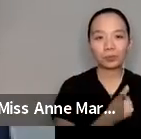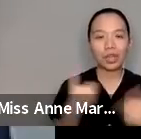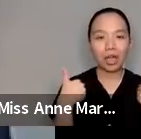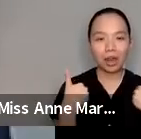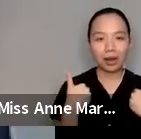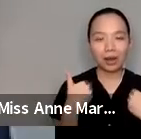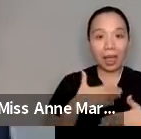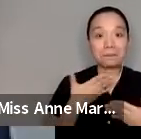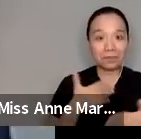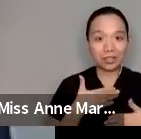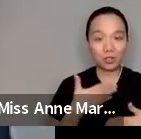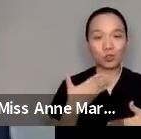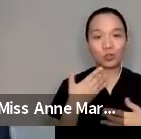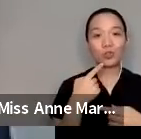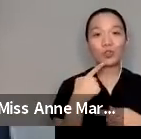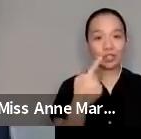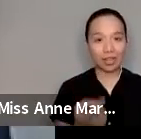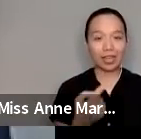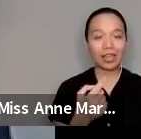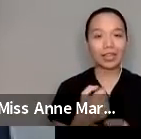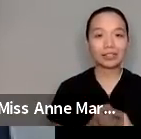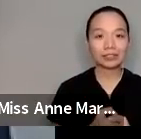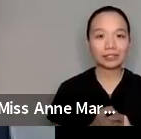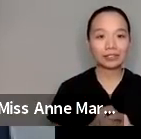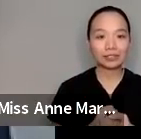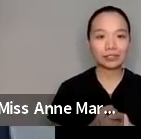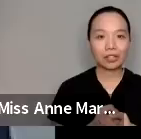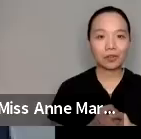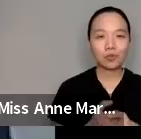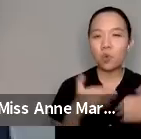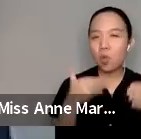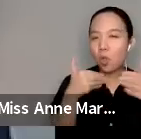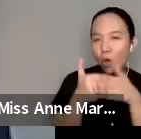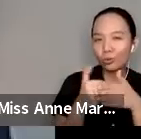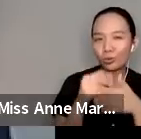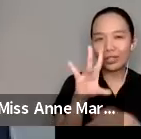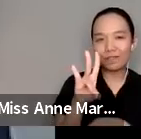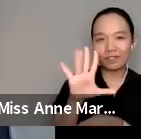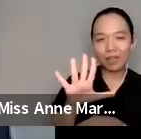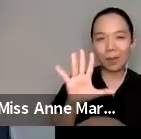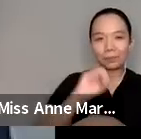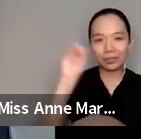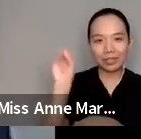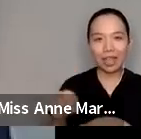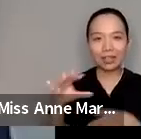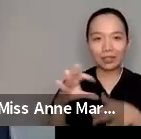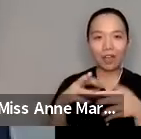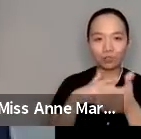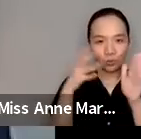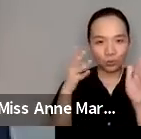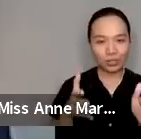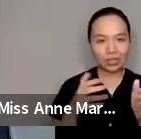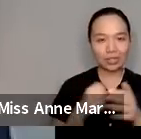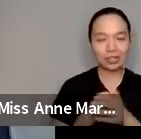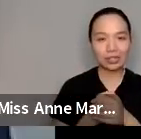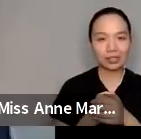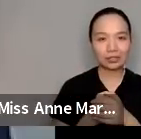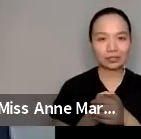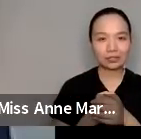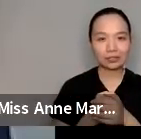to say that close to 75% of the students